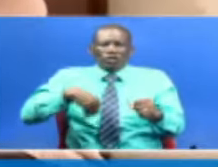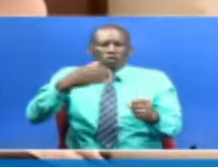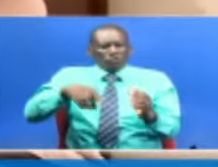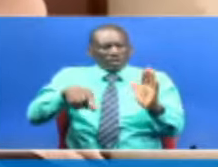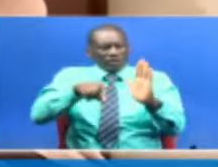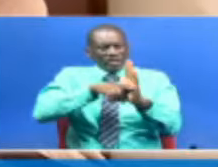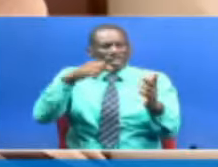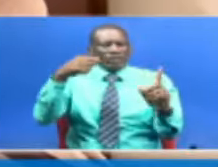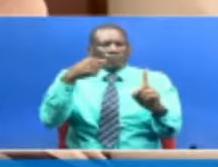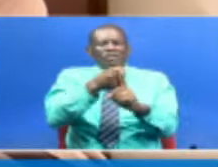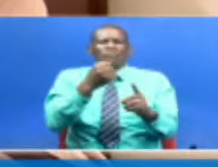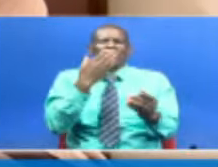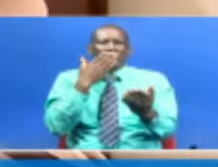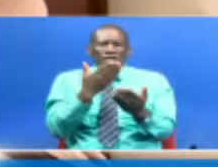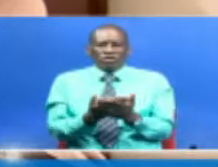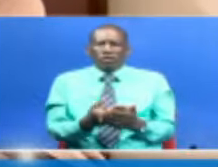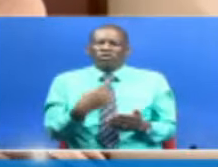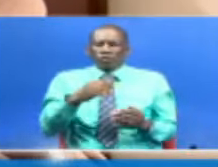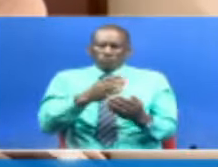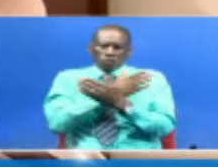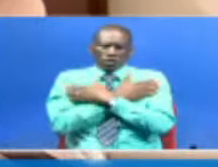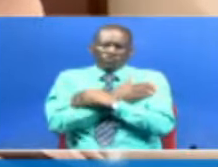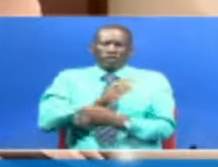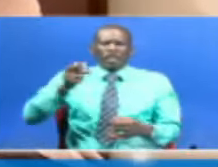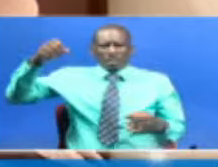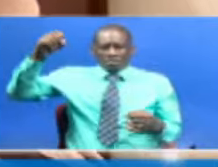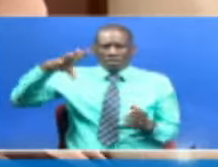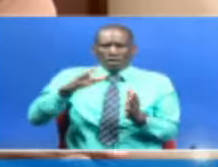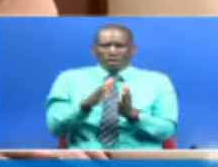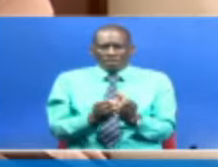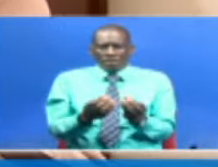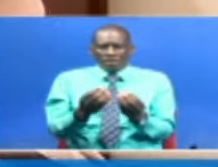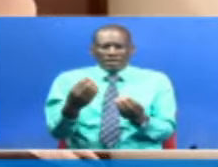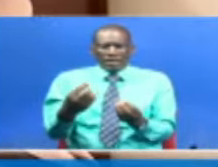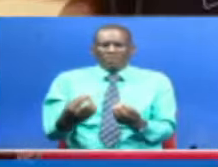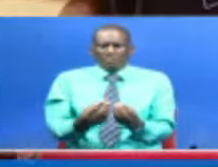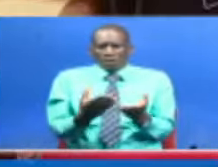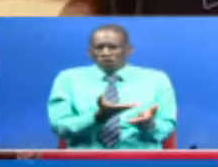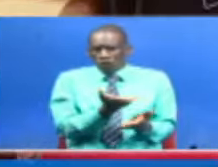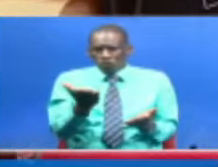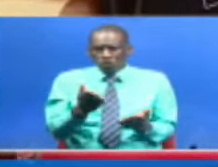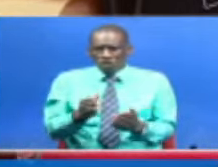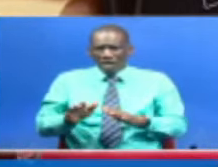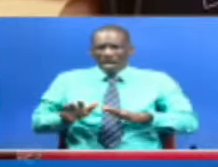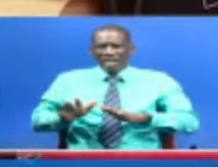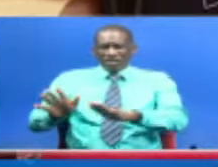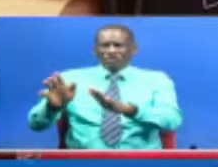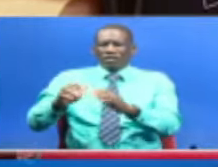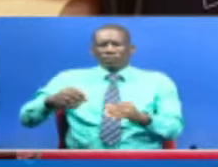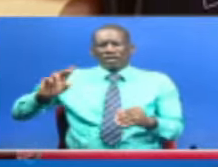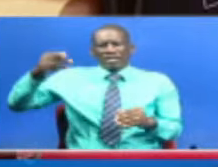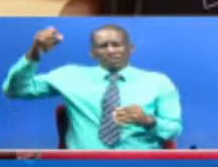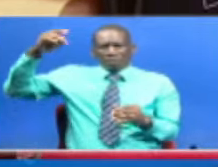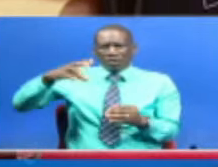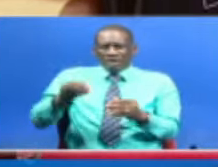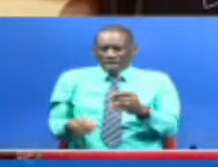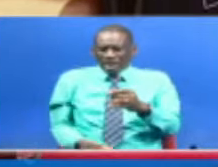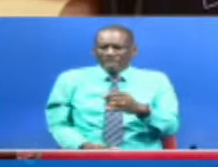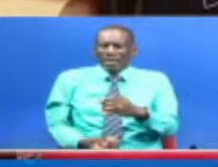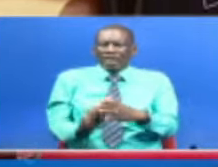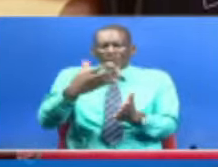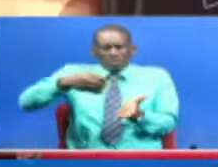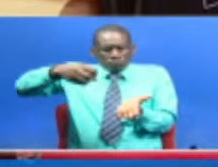you. You're saying you're friends with Kenya Power, but an increasing number of you is running away from the grid and installing your own solar panels.